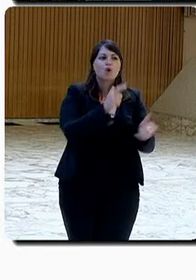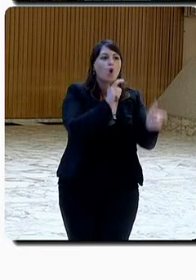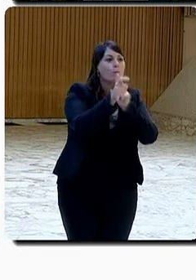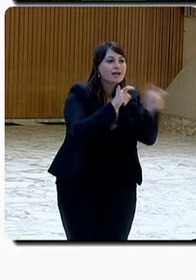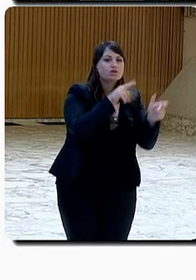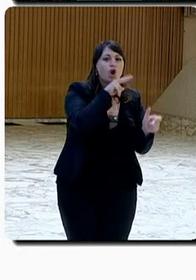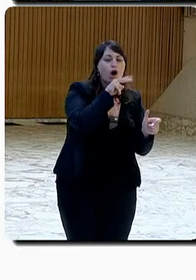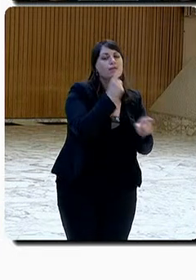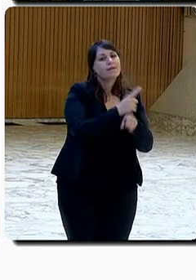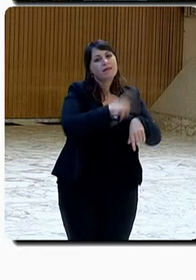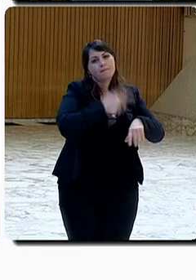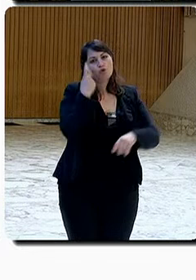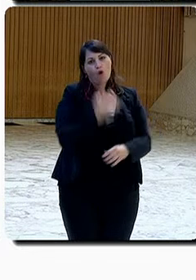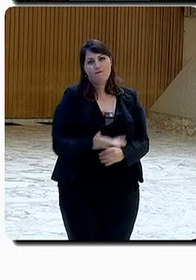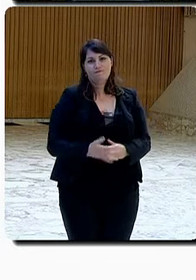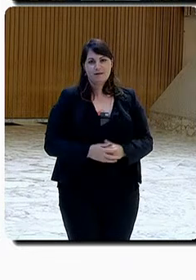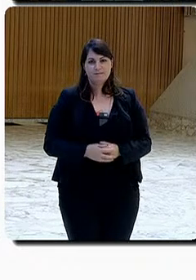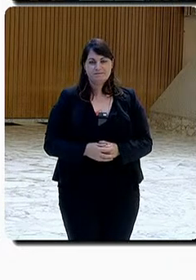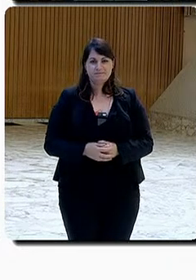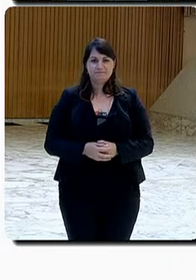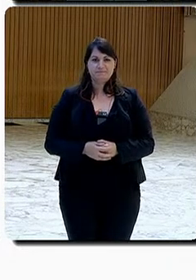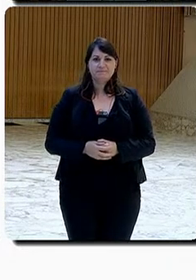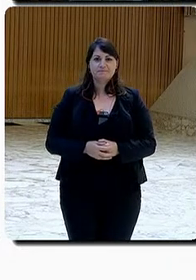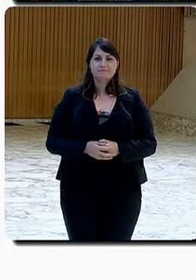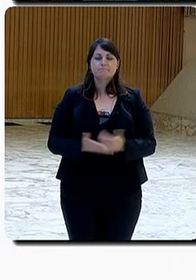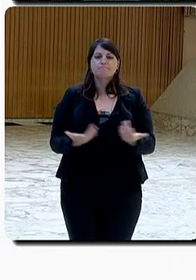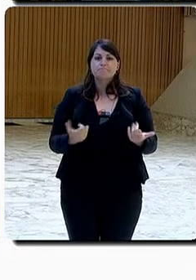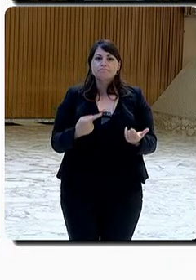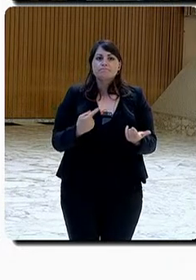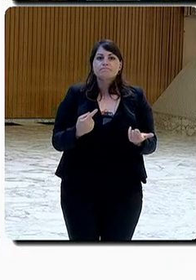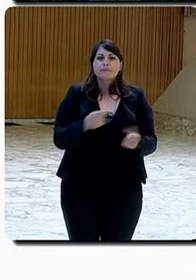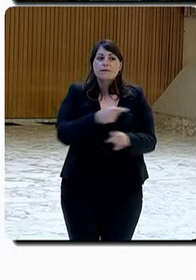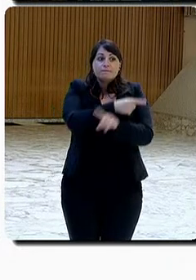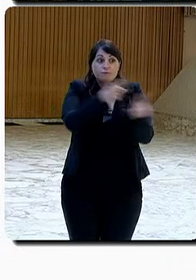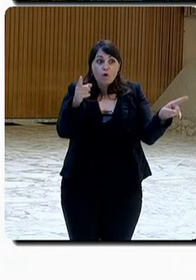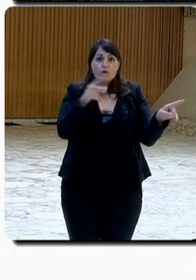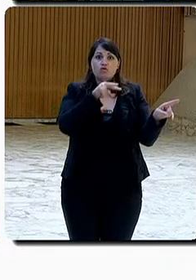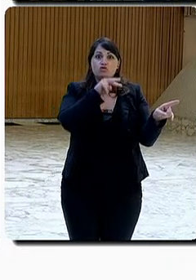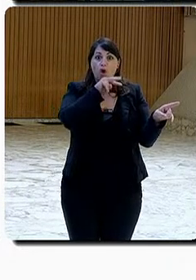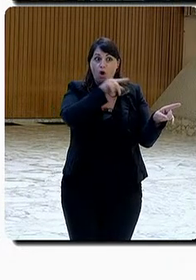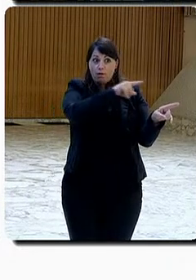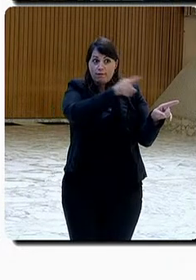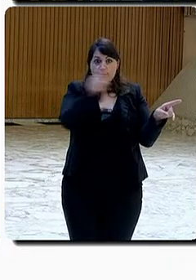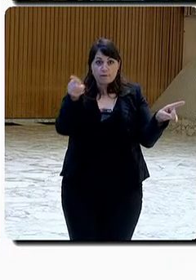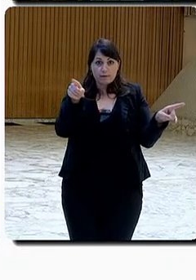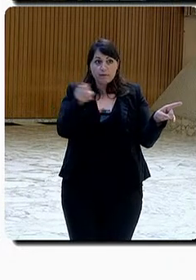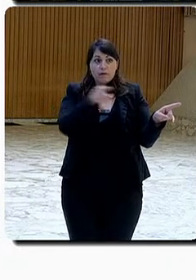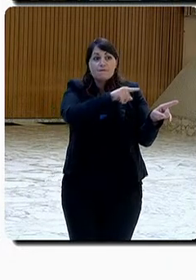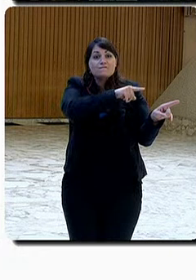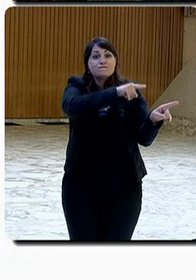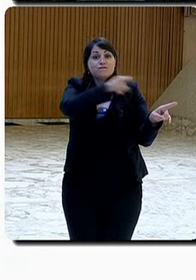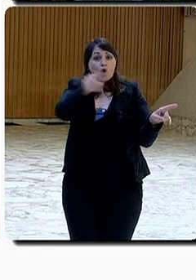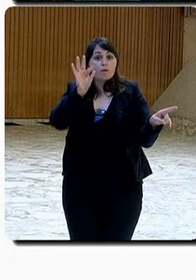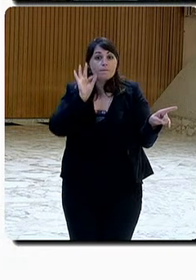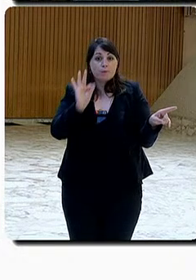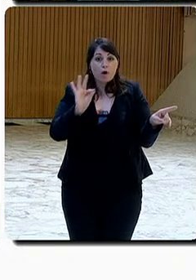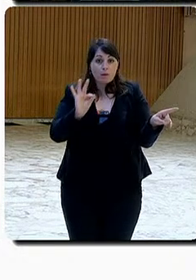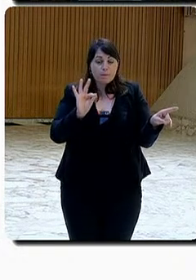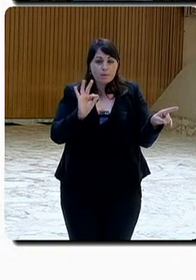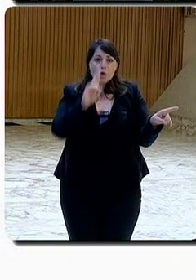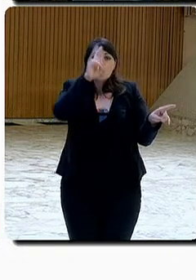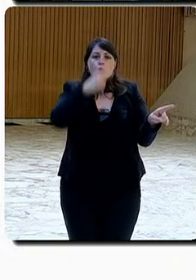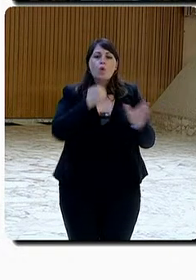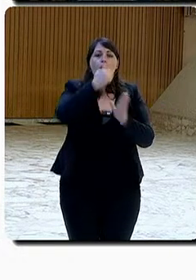few ideas. But you, not I, you are the pastoral ministers. Families are